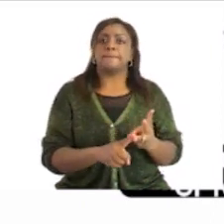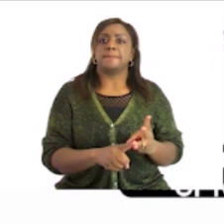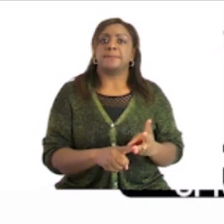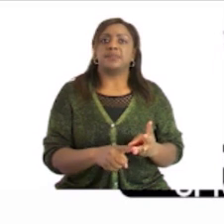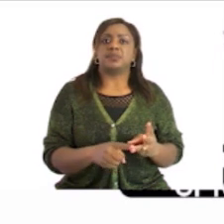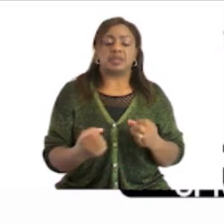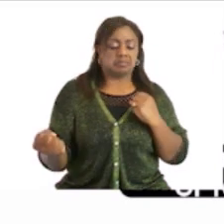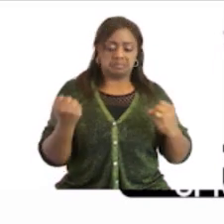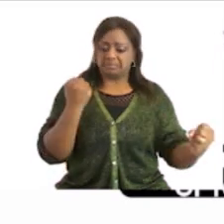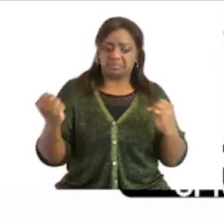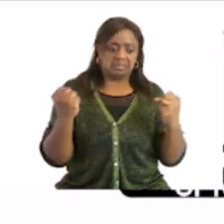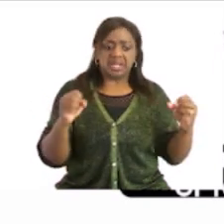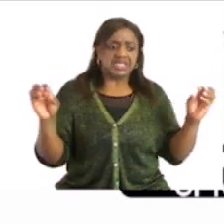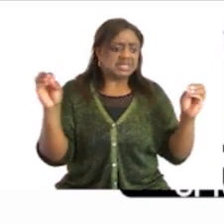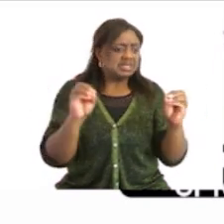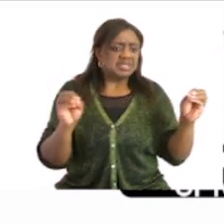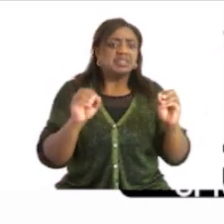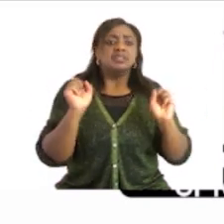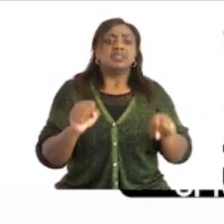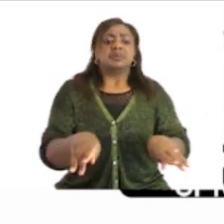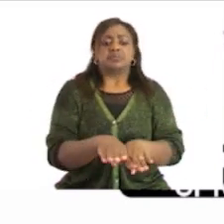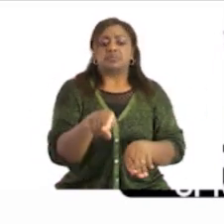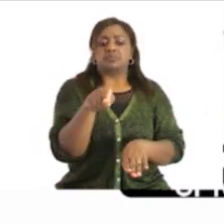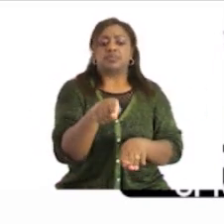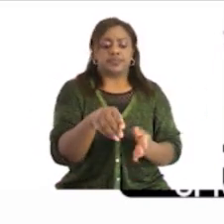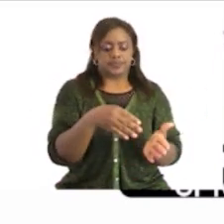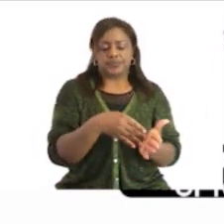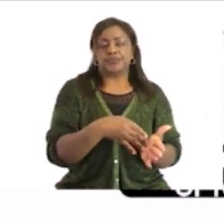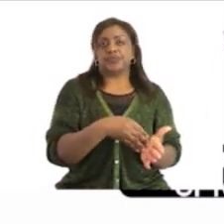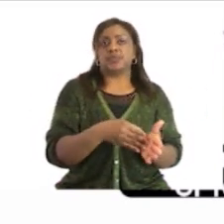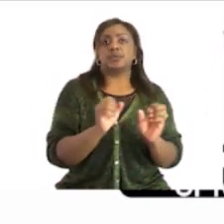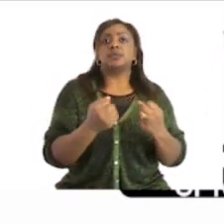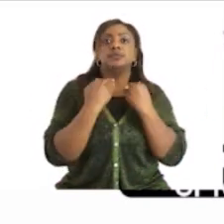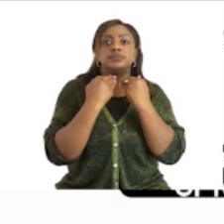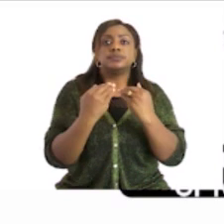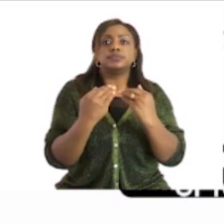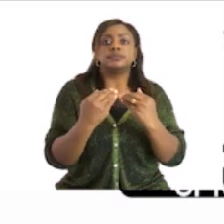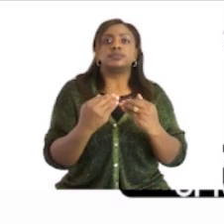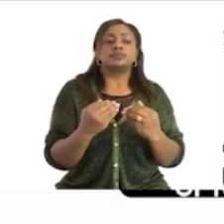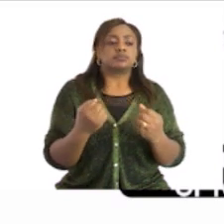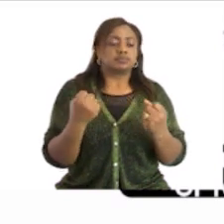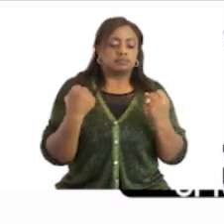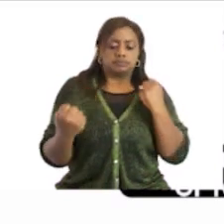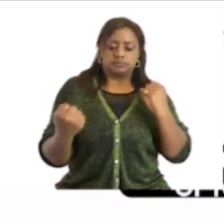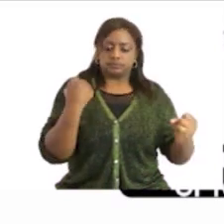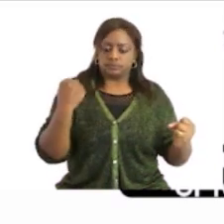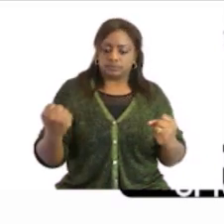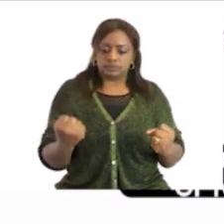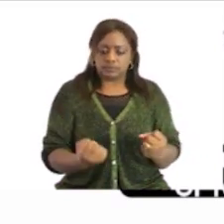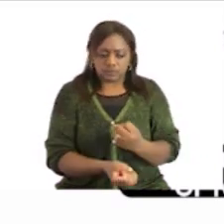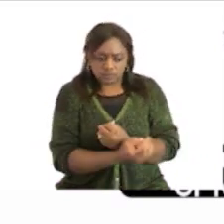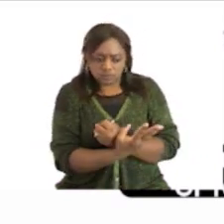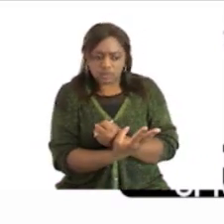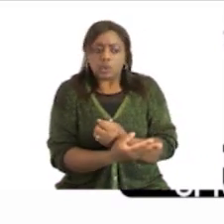of exercise. So nobody wants to be a couch potato. I don't know if you guys know what a couch potato is, but it is when somebody sits in